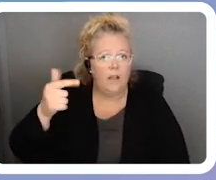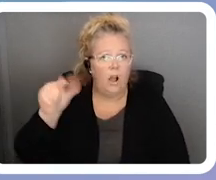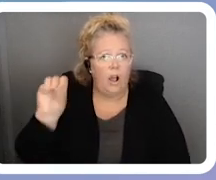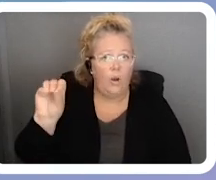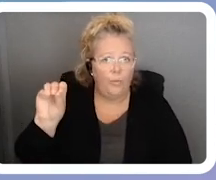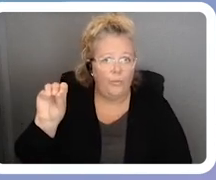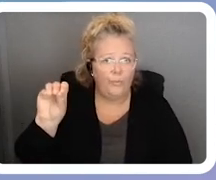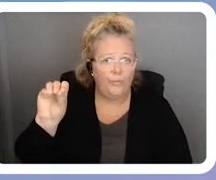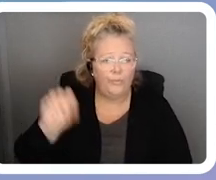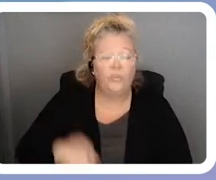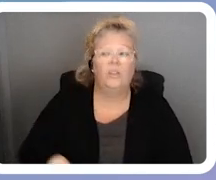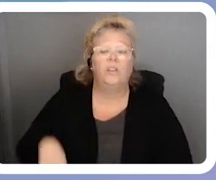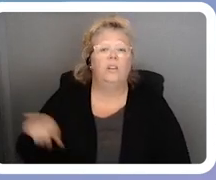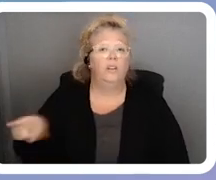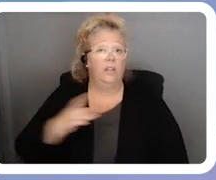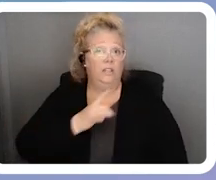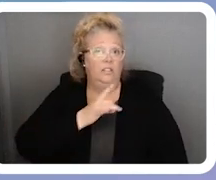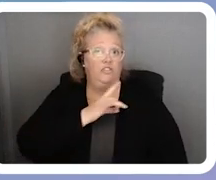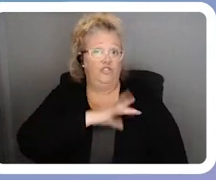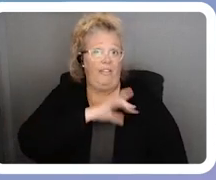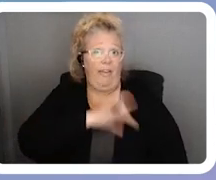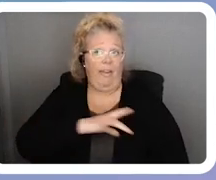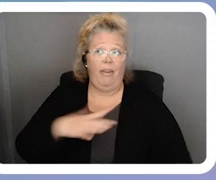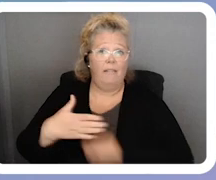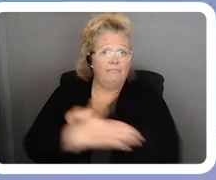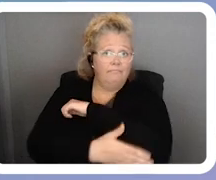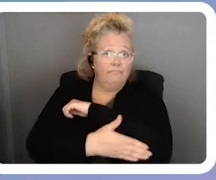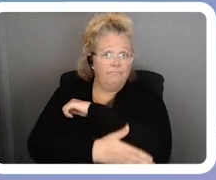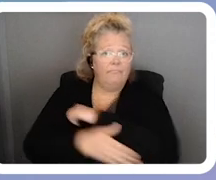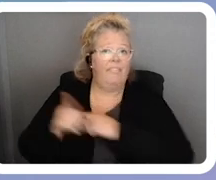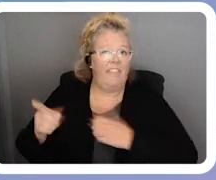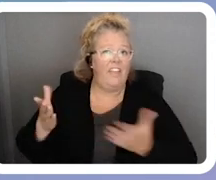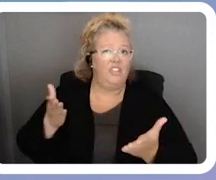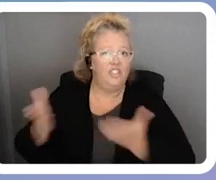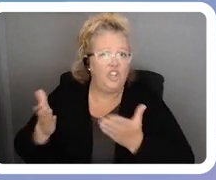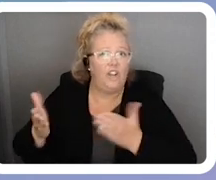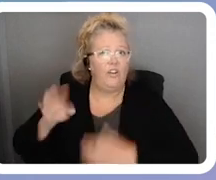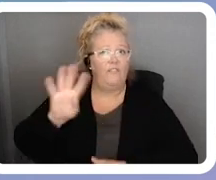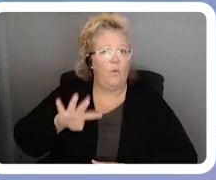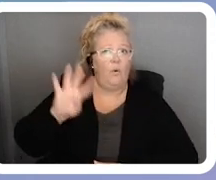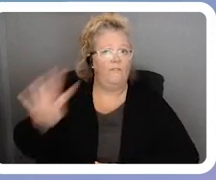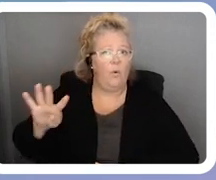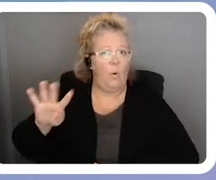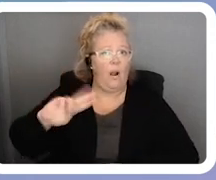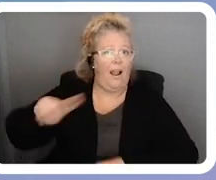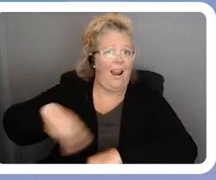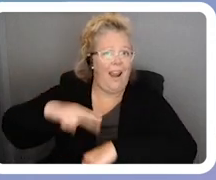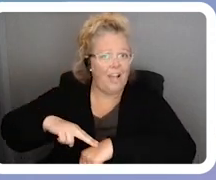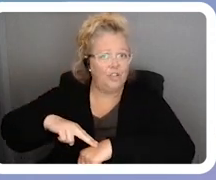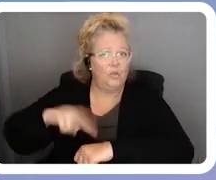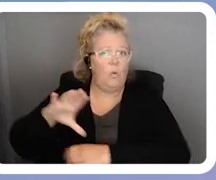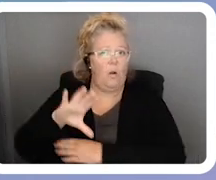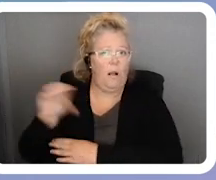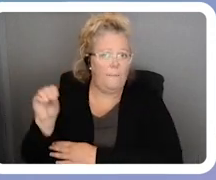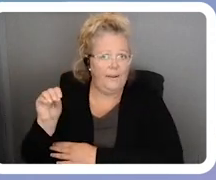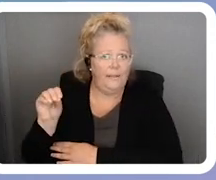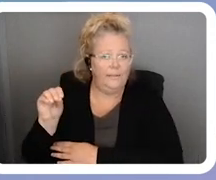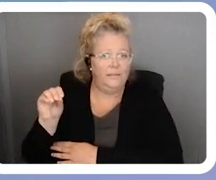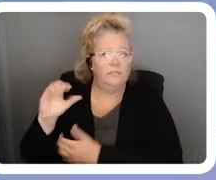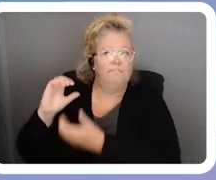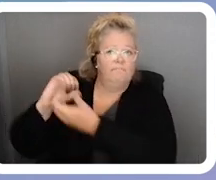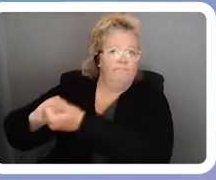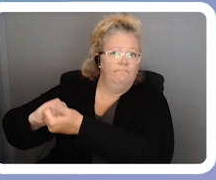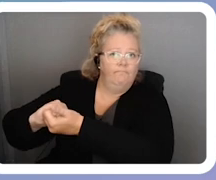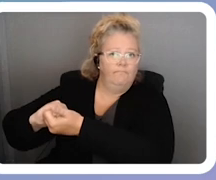Santiago. Impressively, Best Buddies Chile today actively serves 44 national companies who are